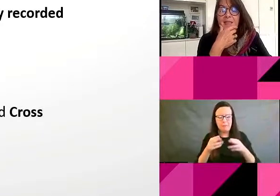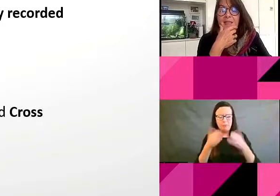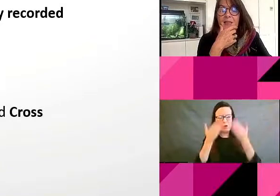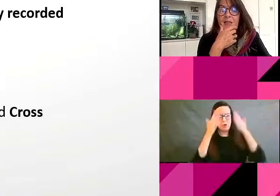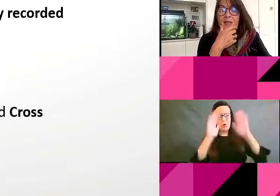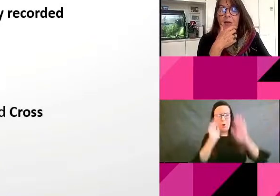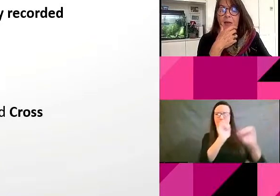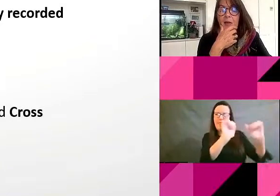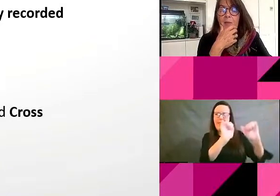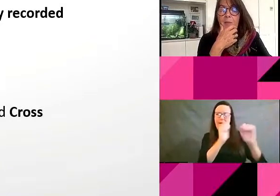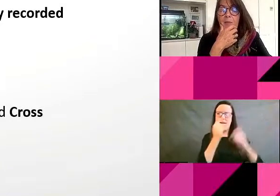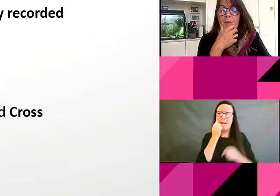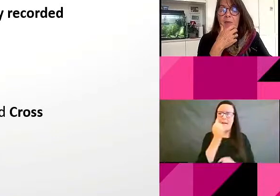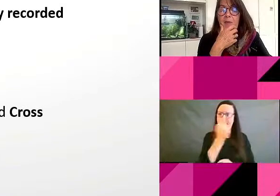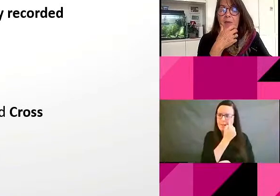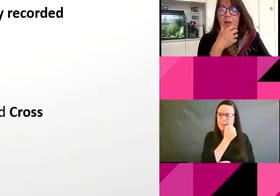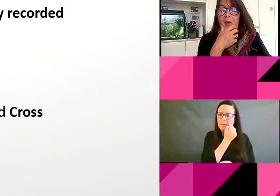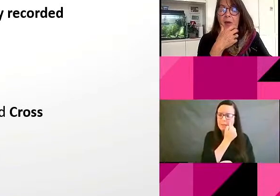and